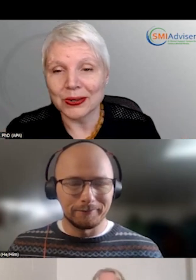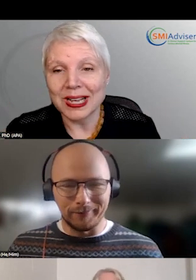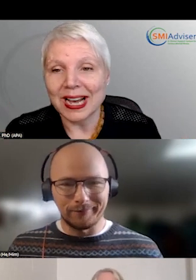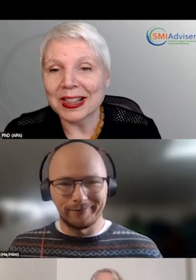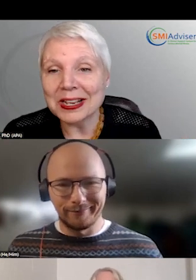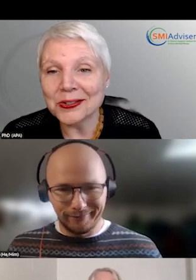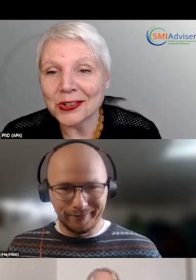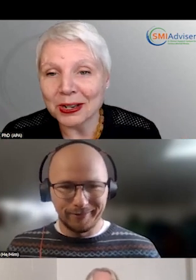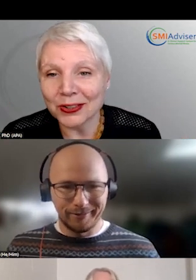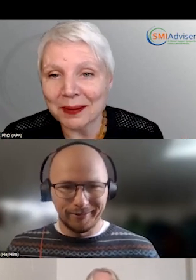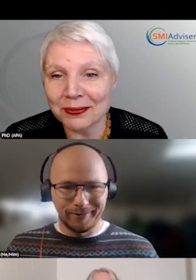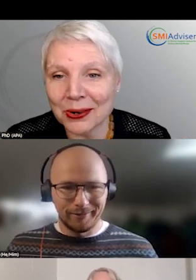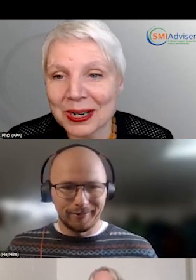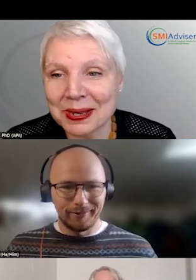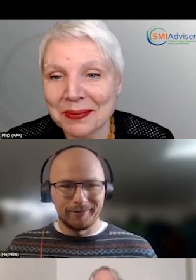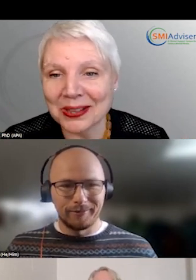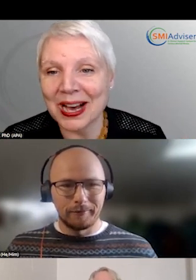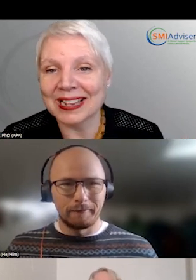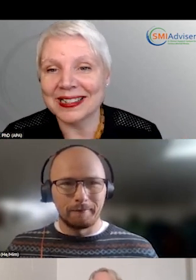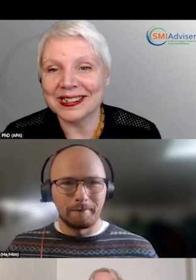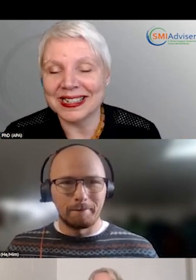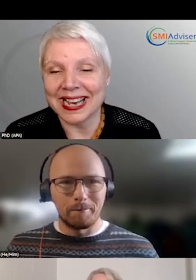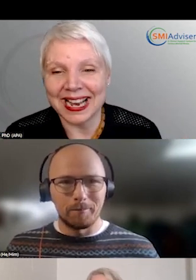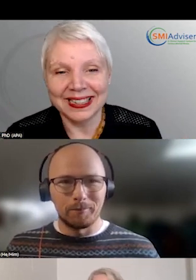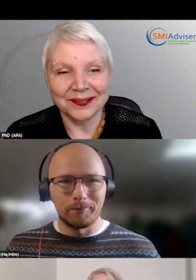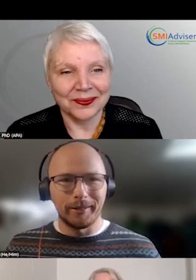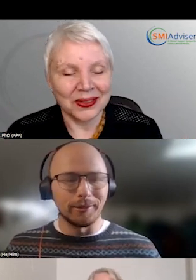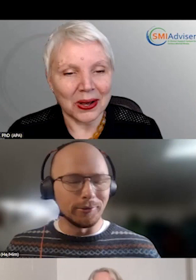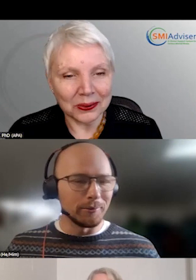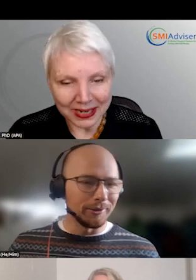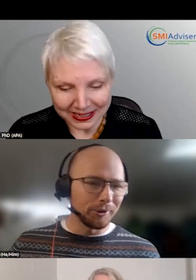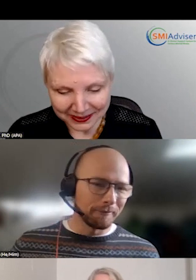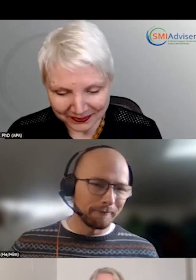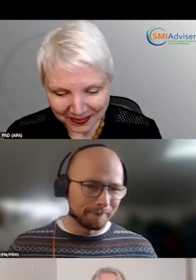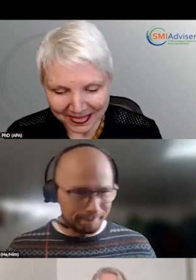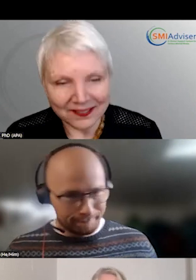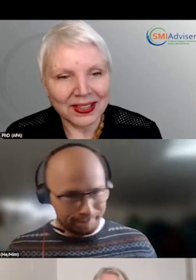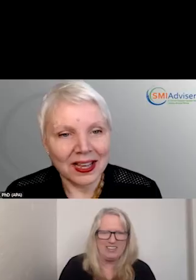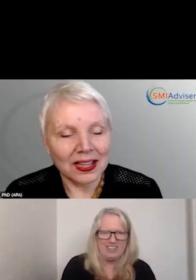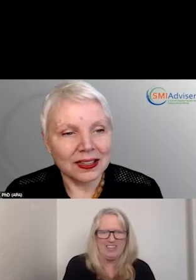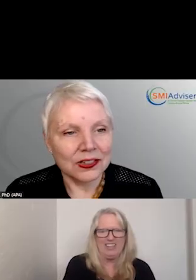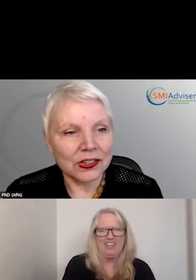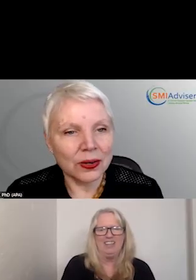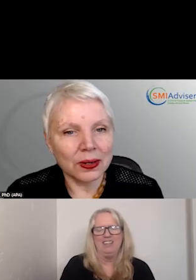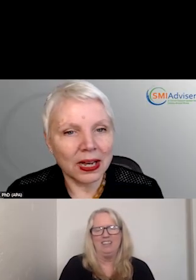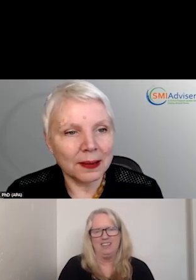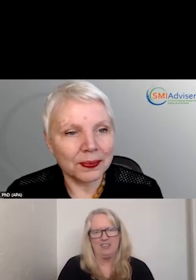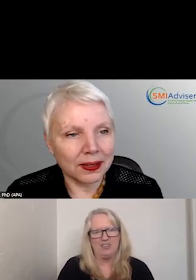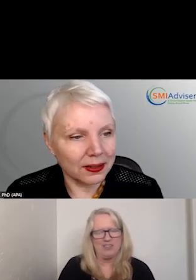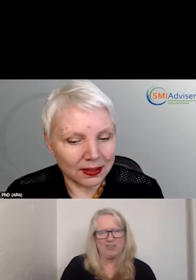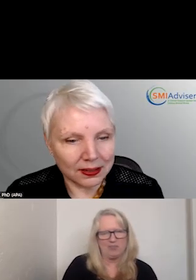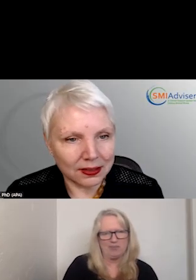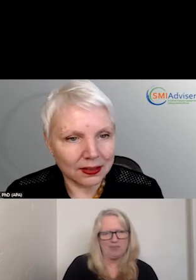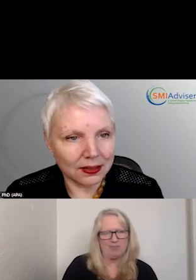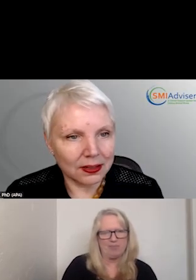sleeve. So thank you so much for coming forward and being part of the hot seat today. Thank you so All much. right. So